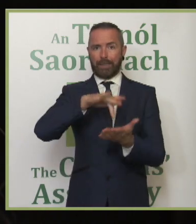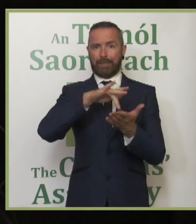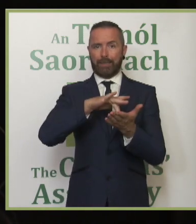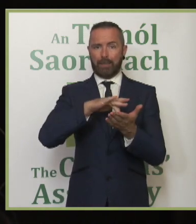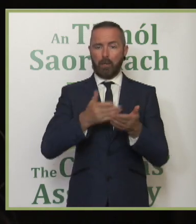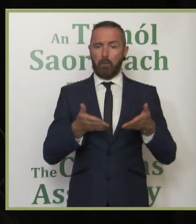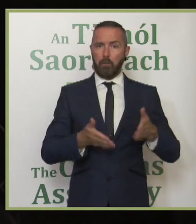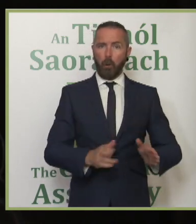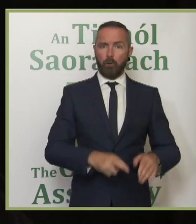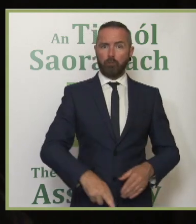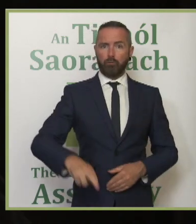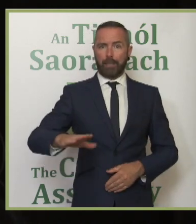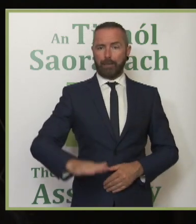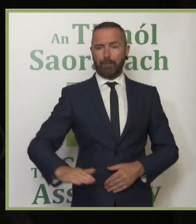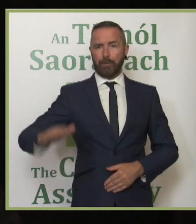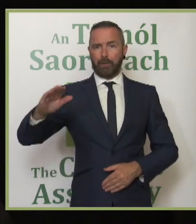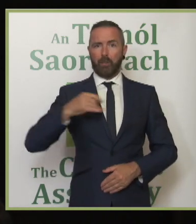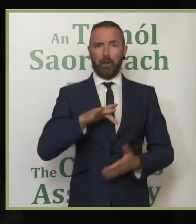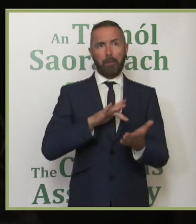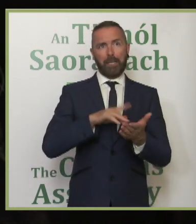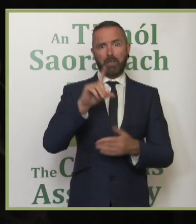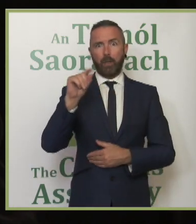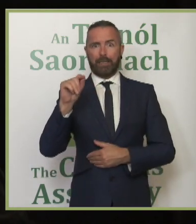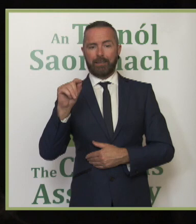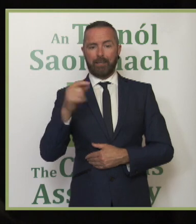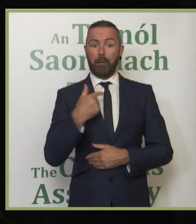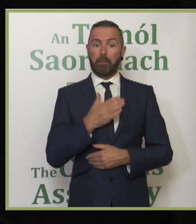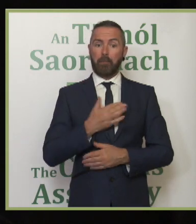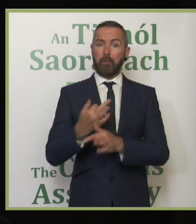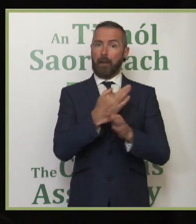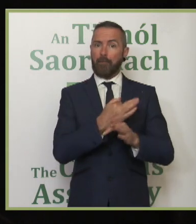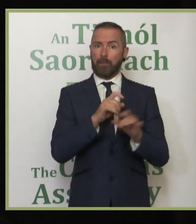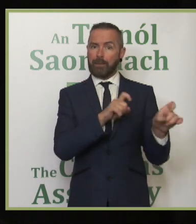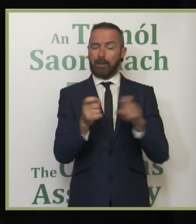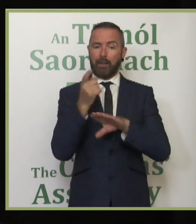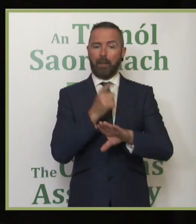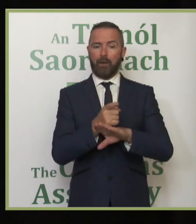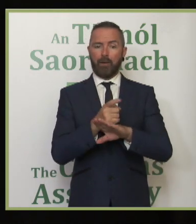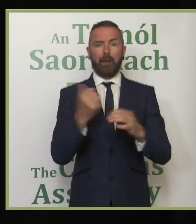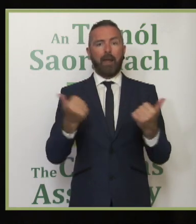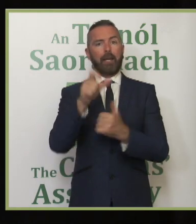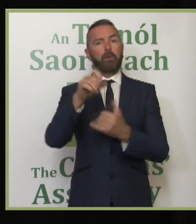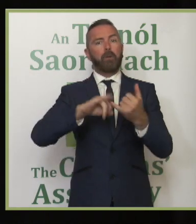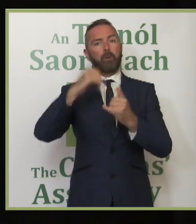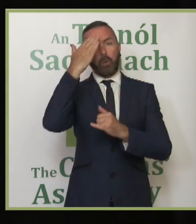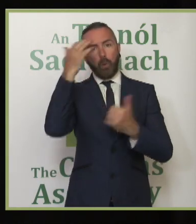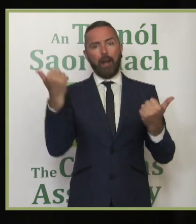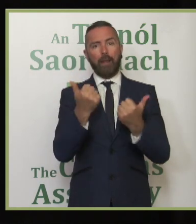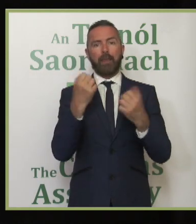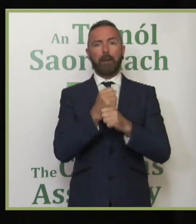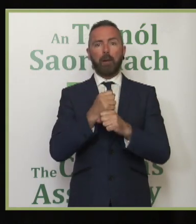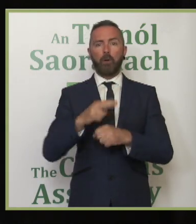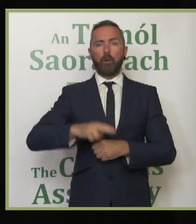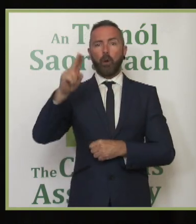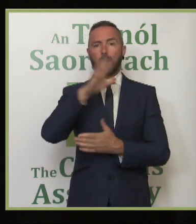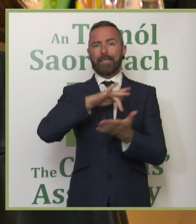my mid-20s. I was a late bloomer. But my family are still there, and anybody that knows anything about the North Inner City,